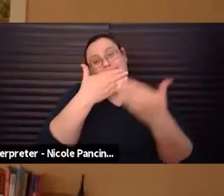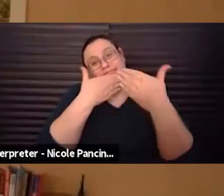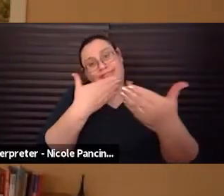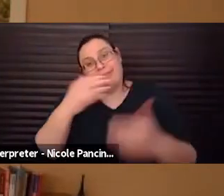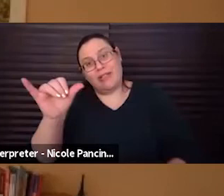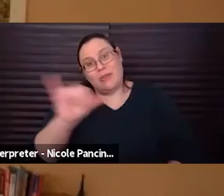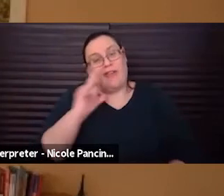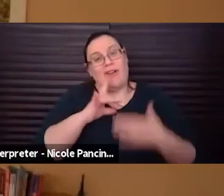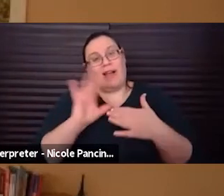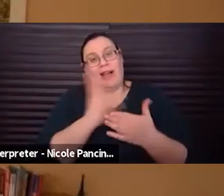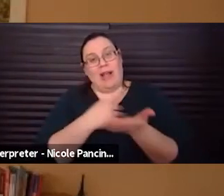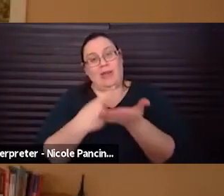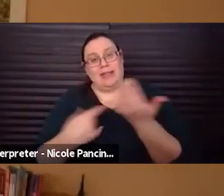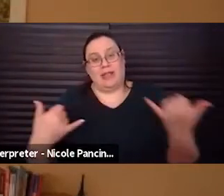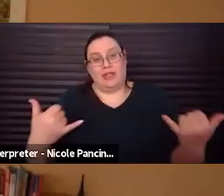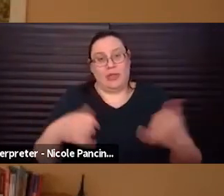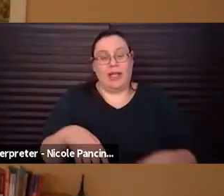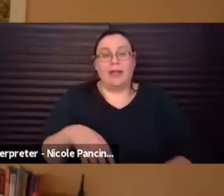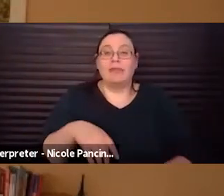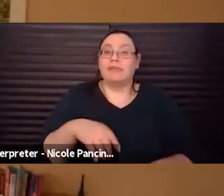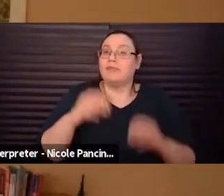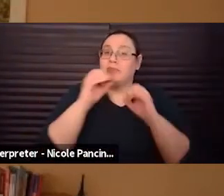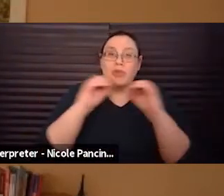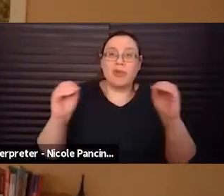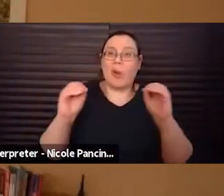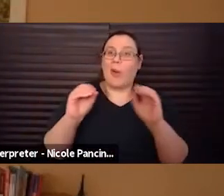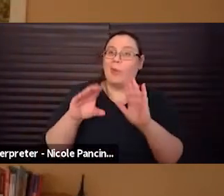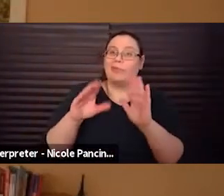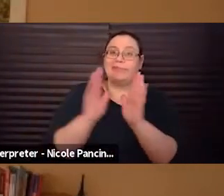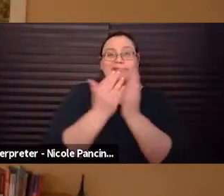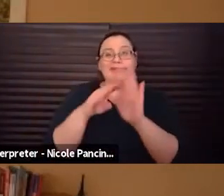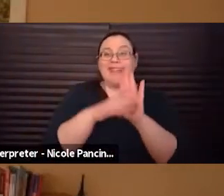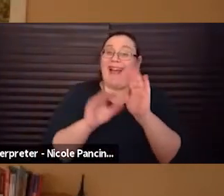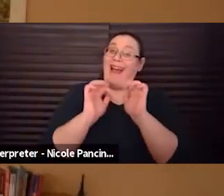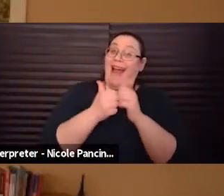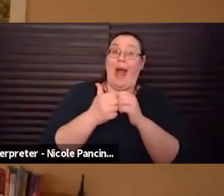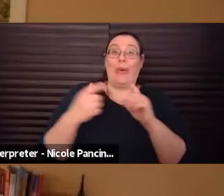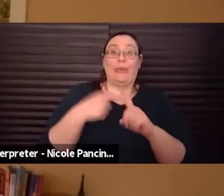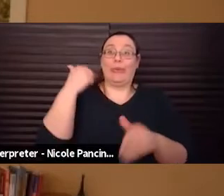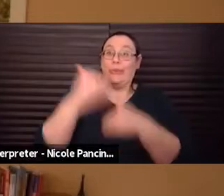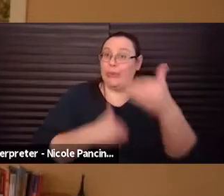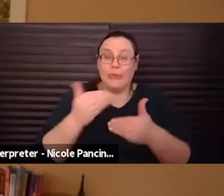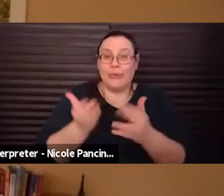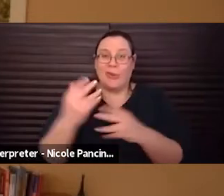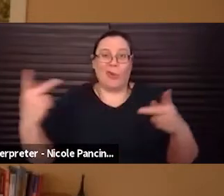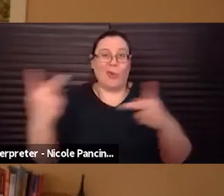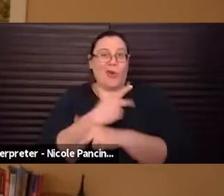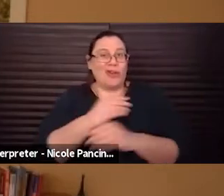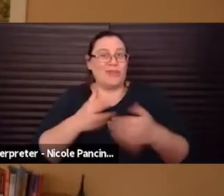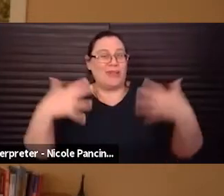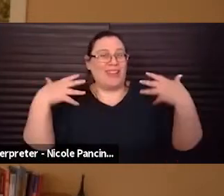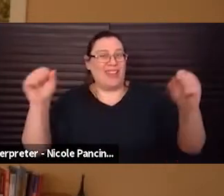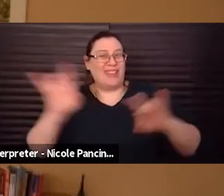for guiding our discussion today. There's no how-to manual as to how we get through the worst public health crisis in a